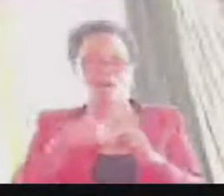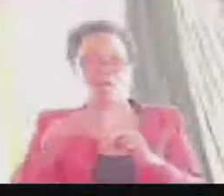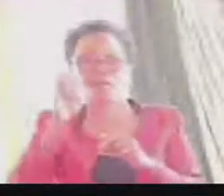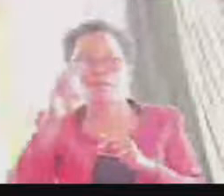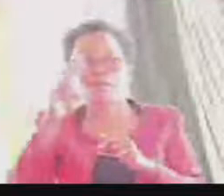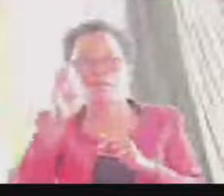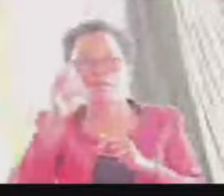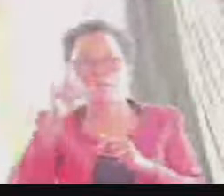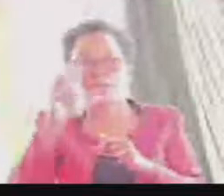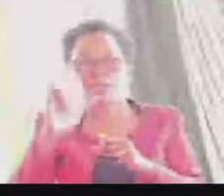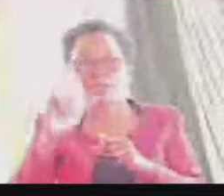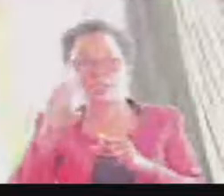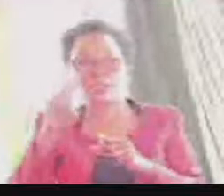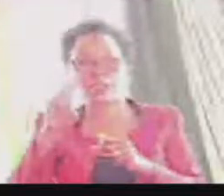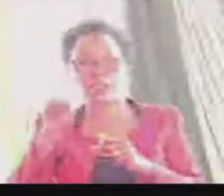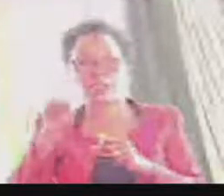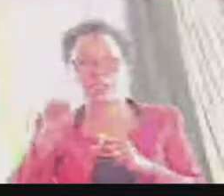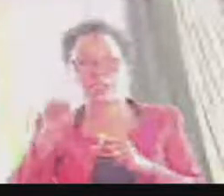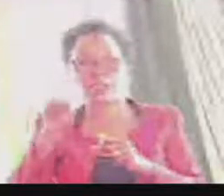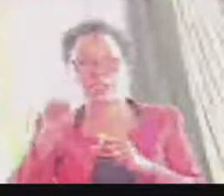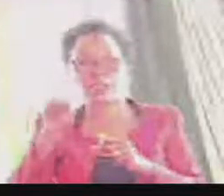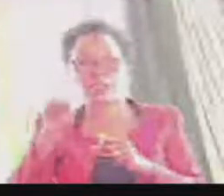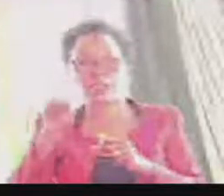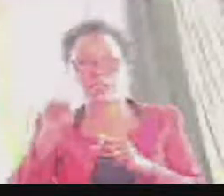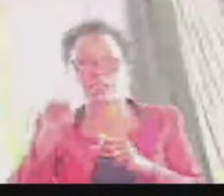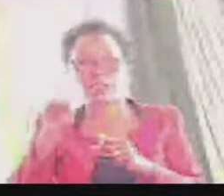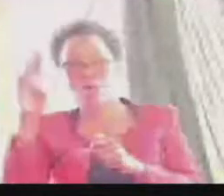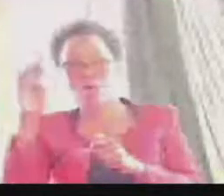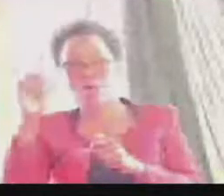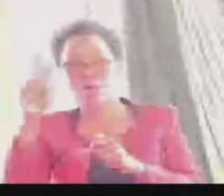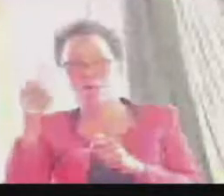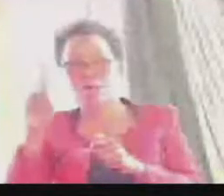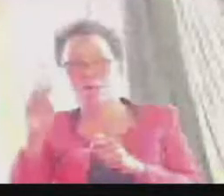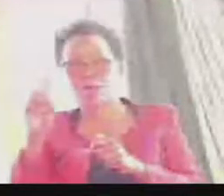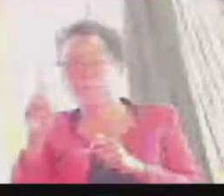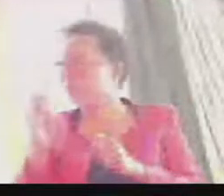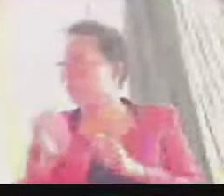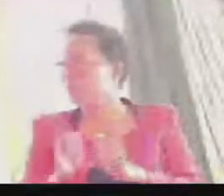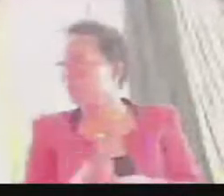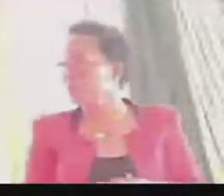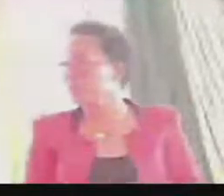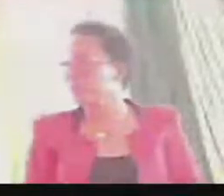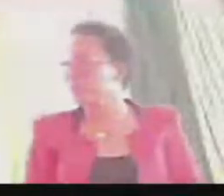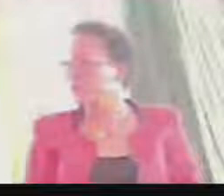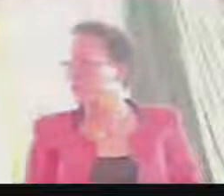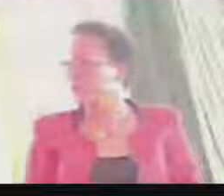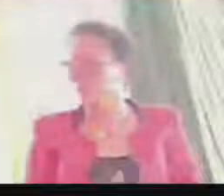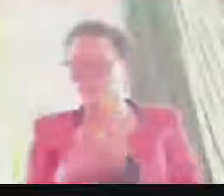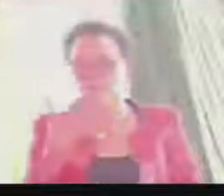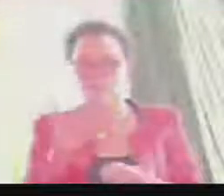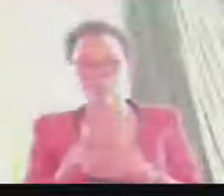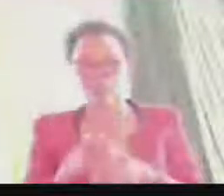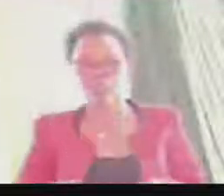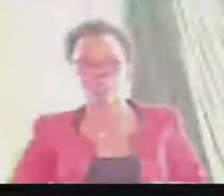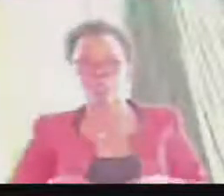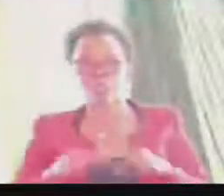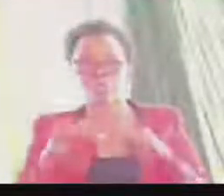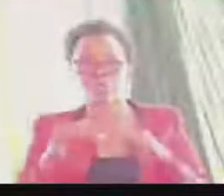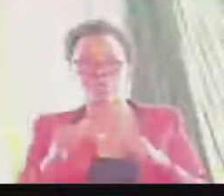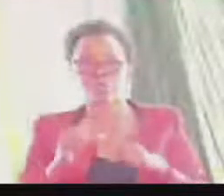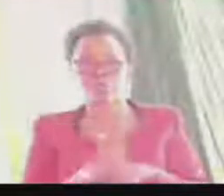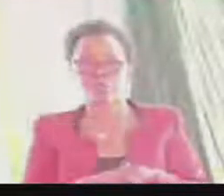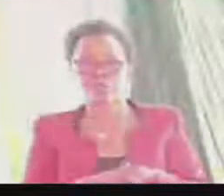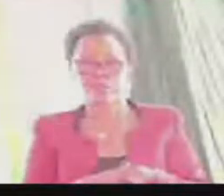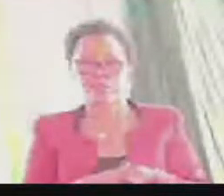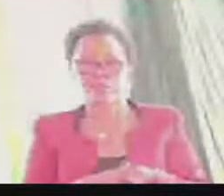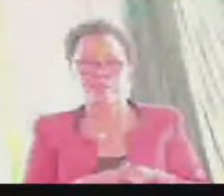Thank you. Okay, thank you, Chair. My Lord, now let us start on this issue